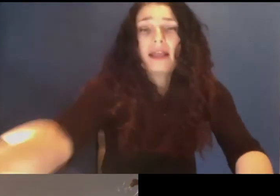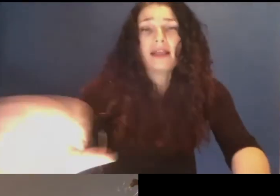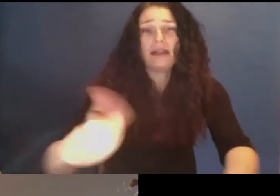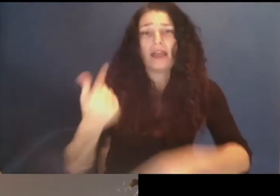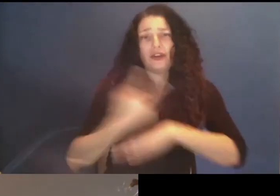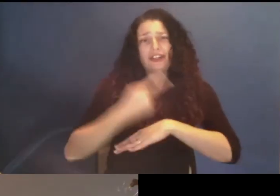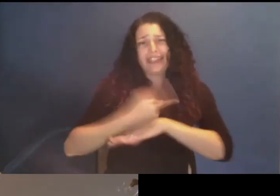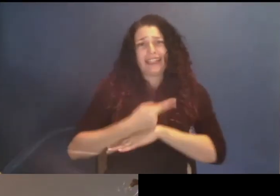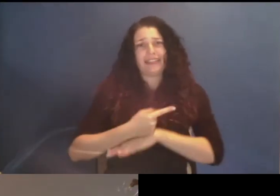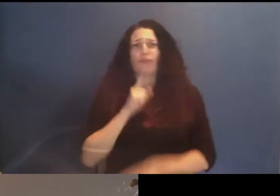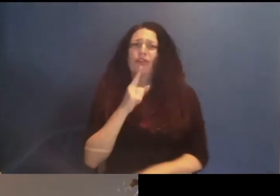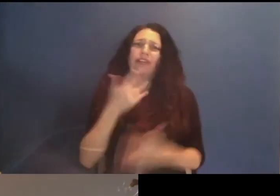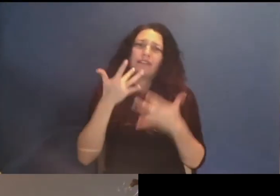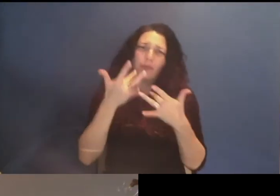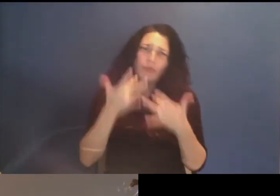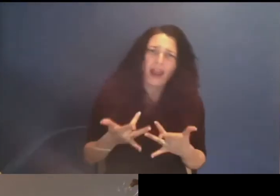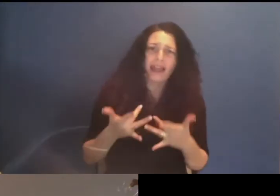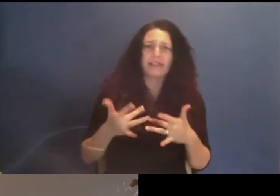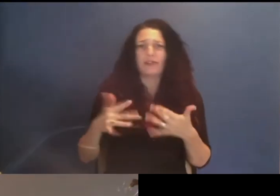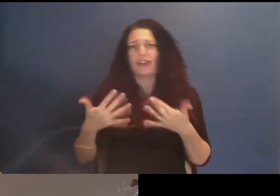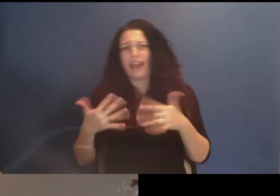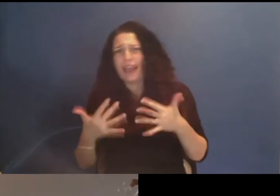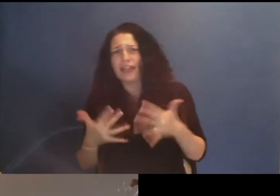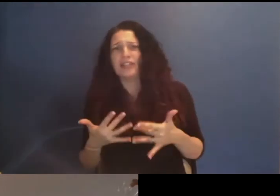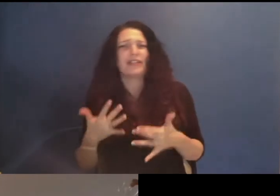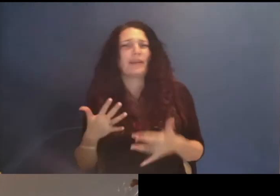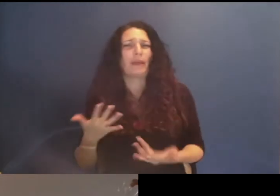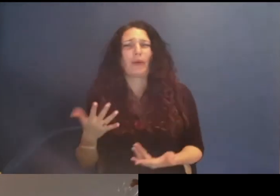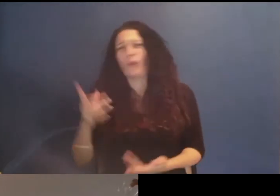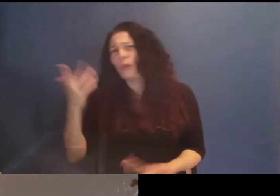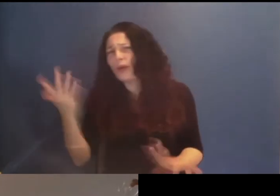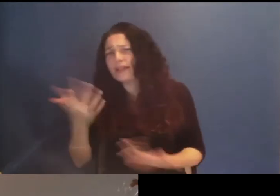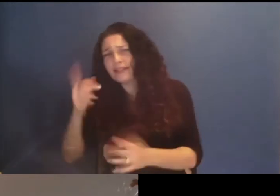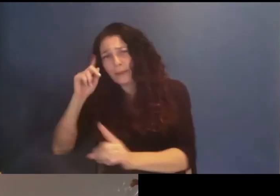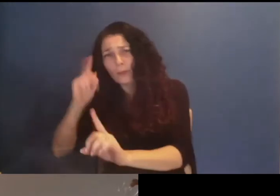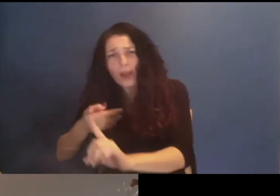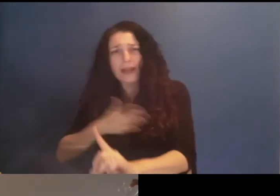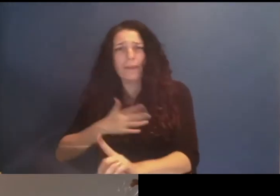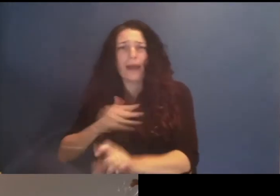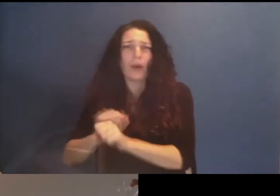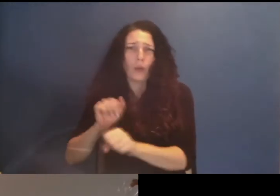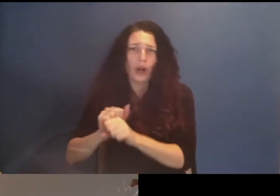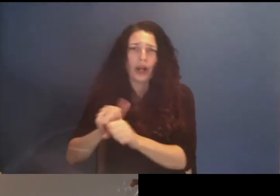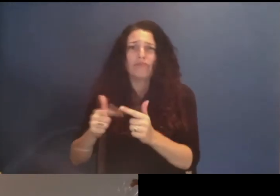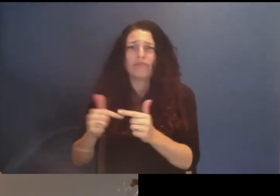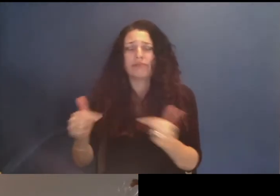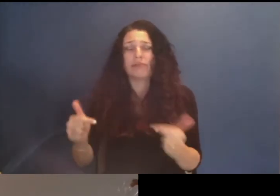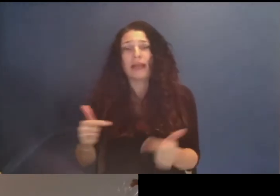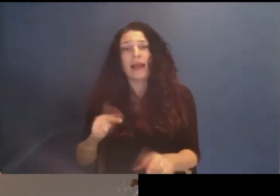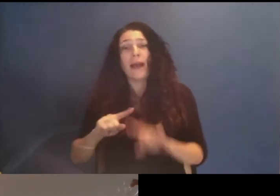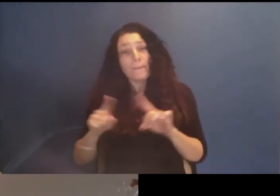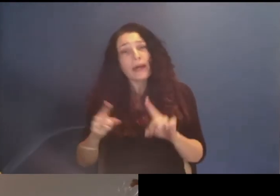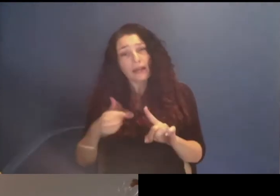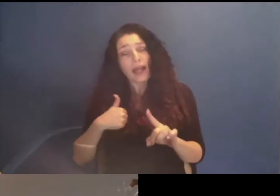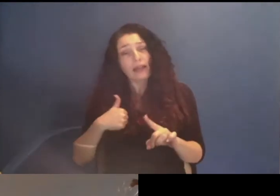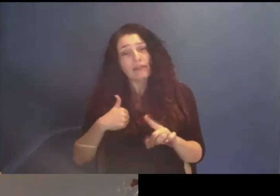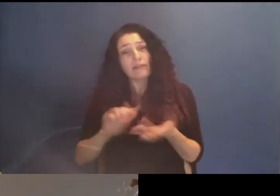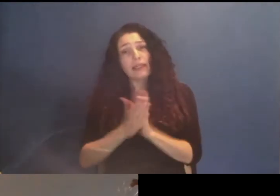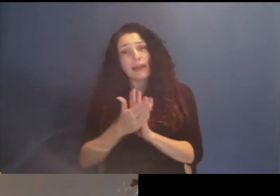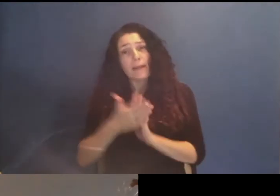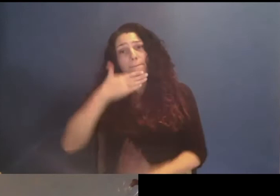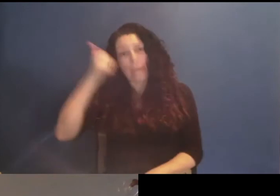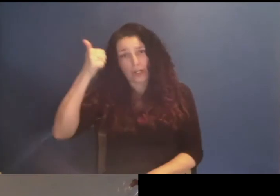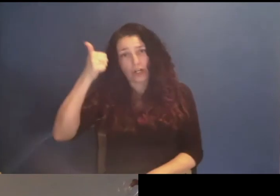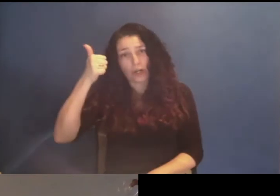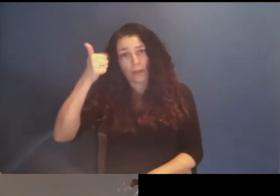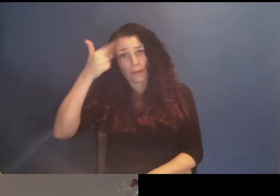point of the work that I'm doing right now? And I think what I've gotten good at because I've accepted that this is a roller coaster that I just can't get off of,